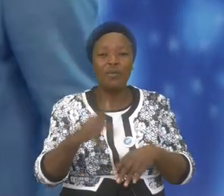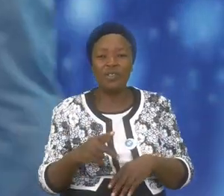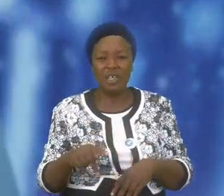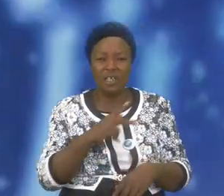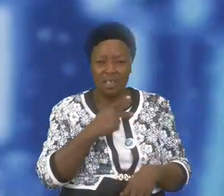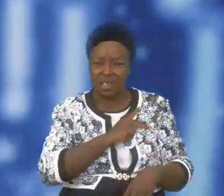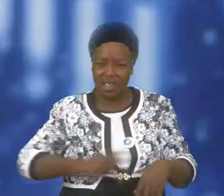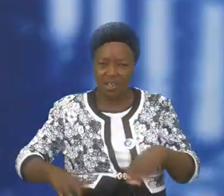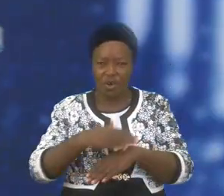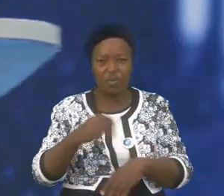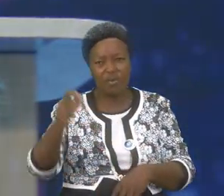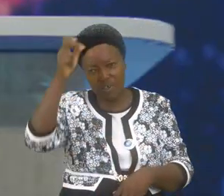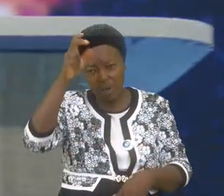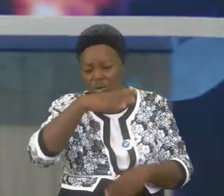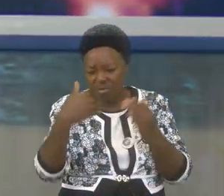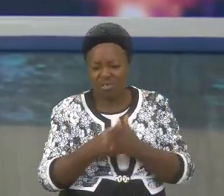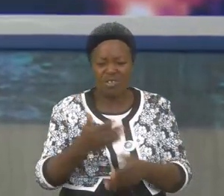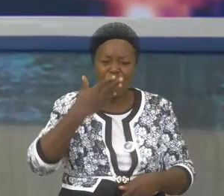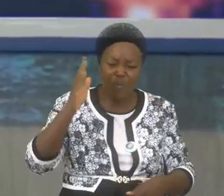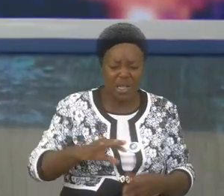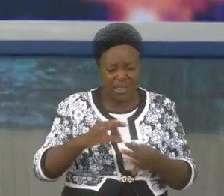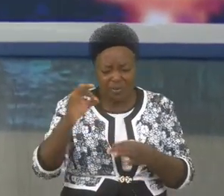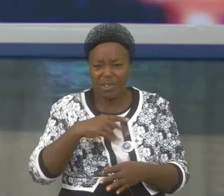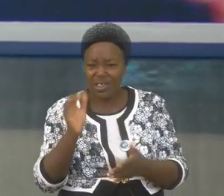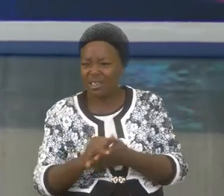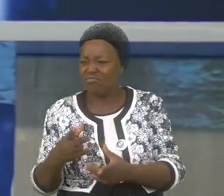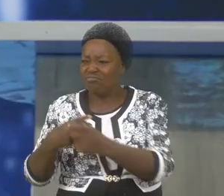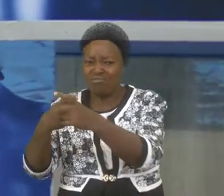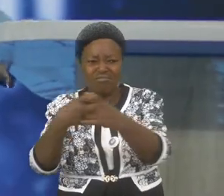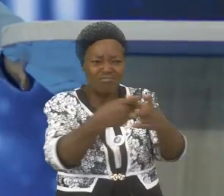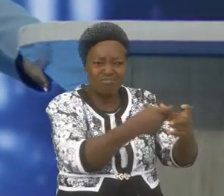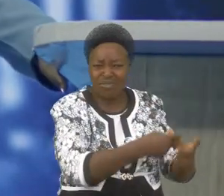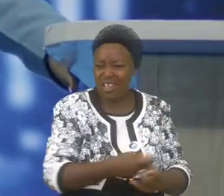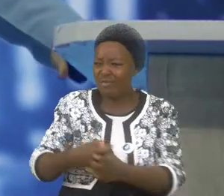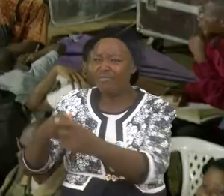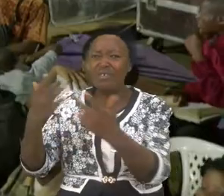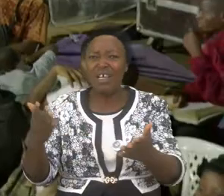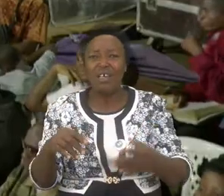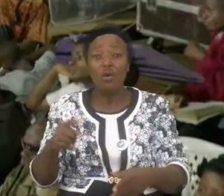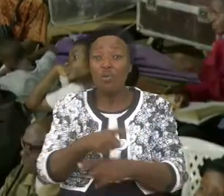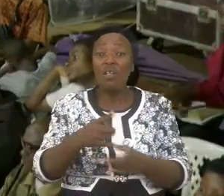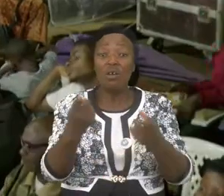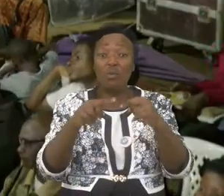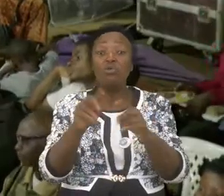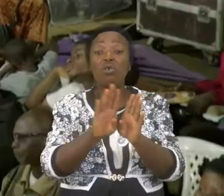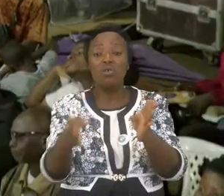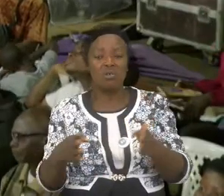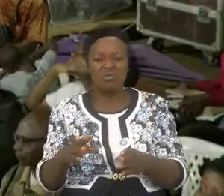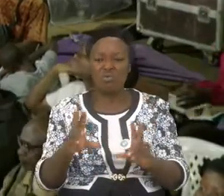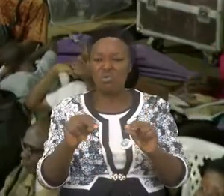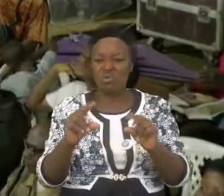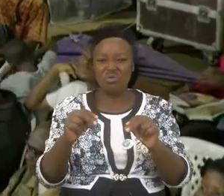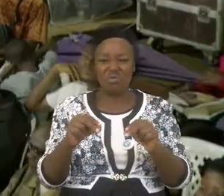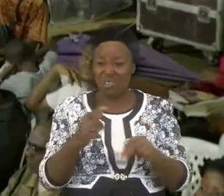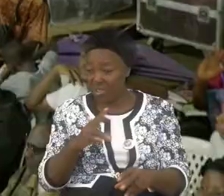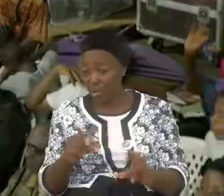and running there. When they come to your door, no go area. You are now a no go